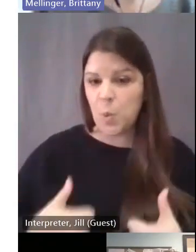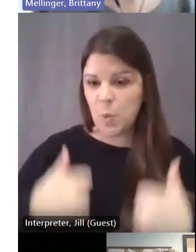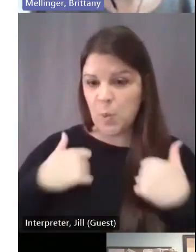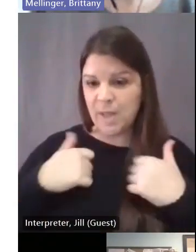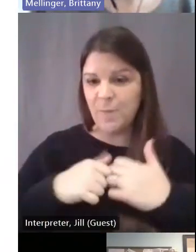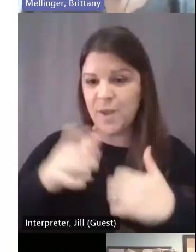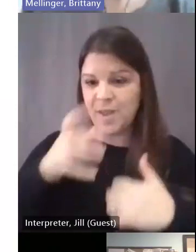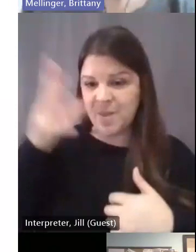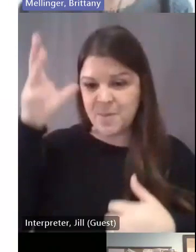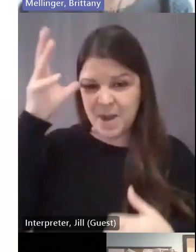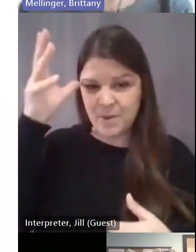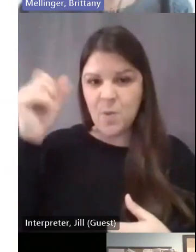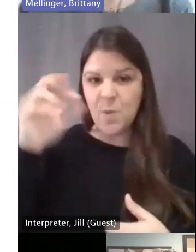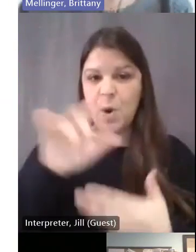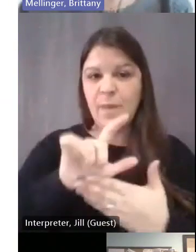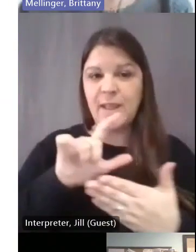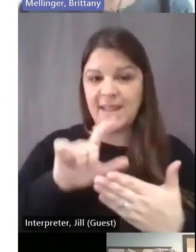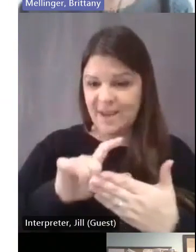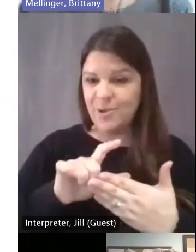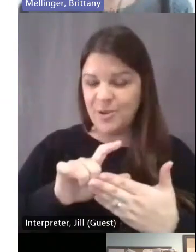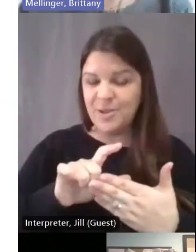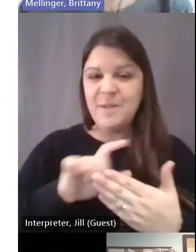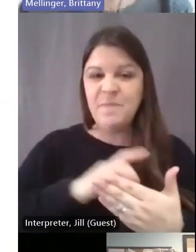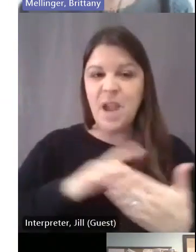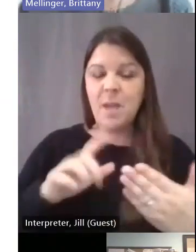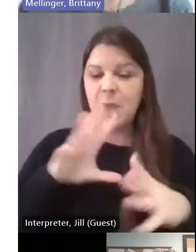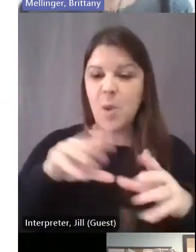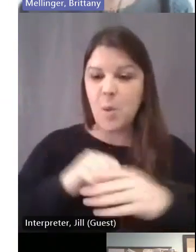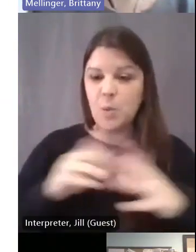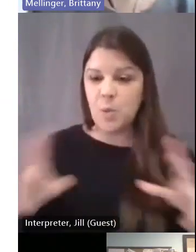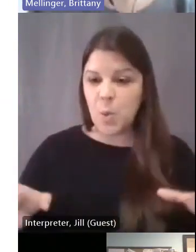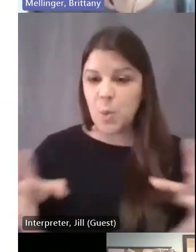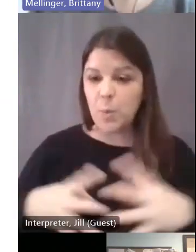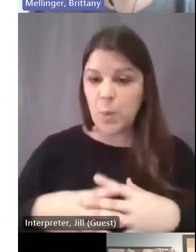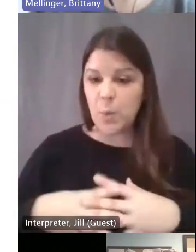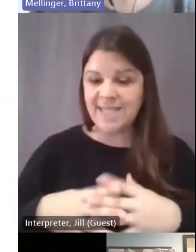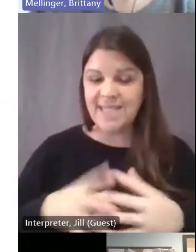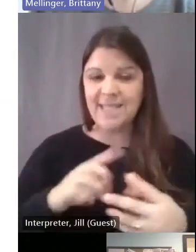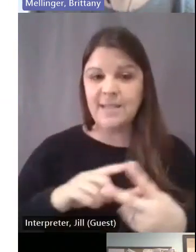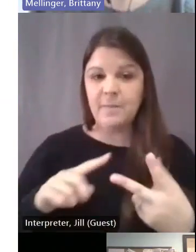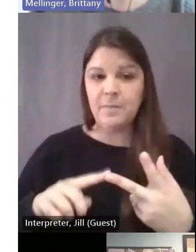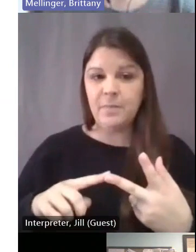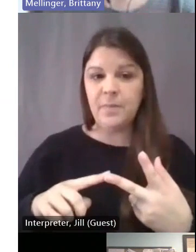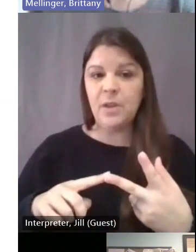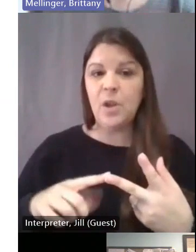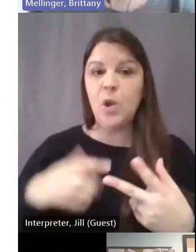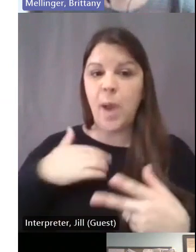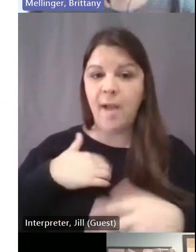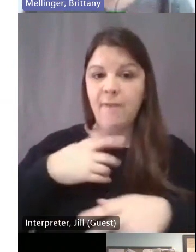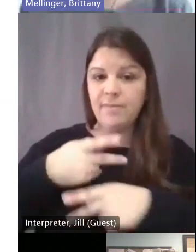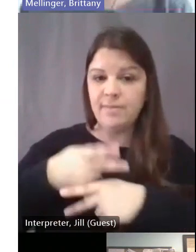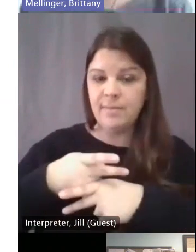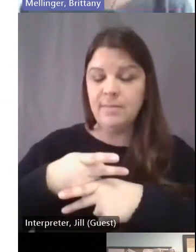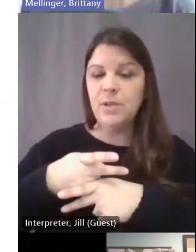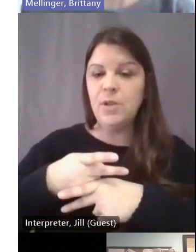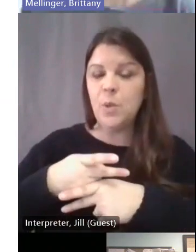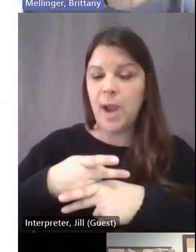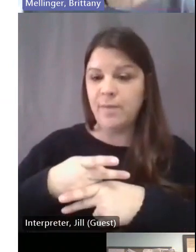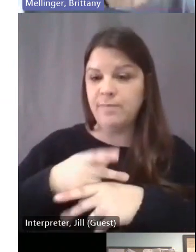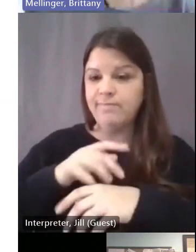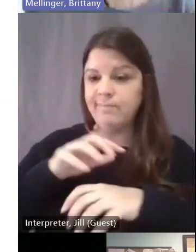legal custodians. It also includes people who are pregnant, as well as people who are securing custody of children who are under the age of